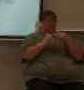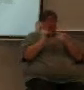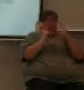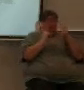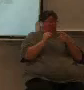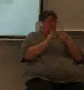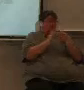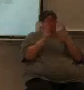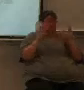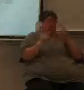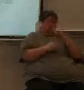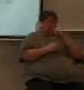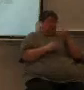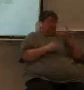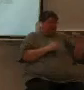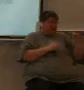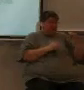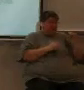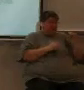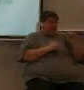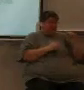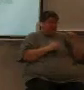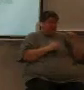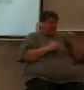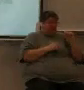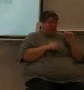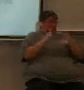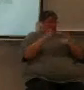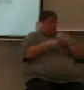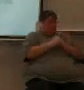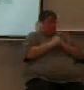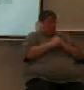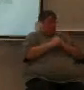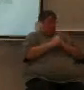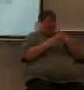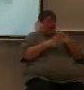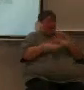anymore. And we almost lost the national bird because of that.